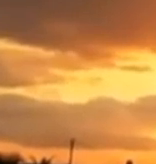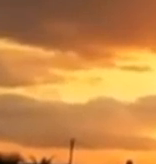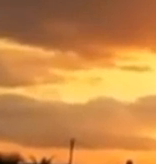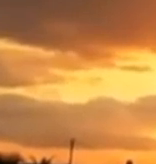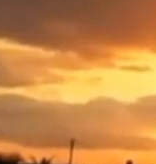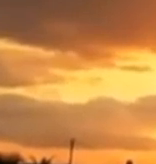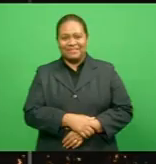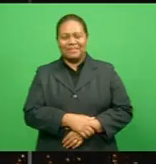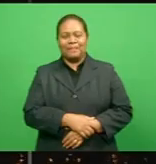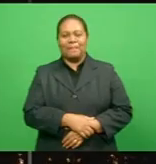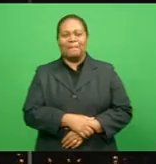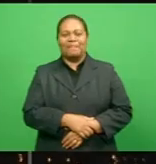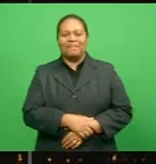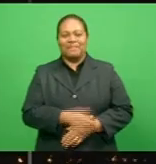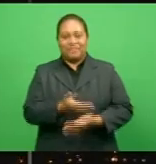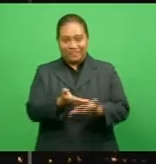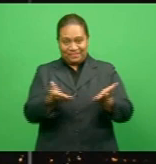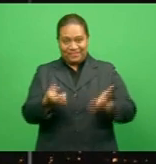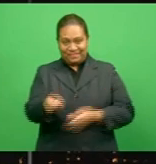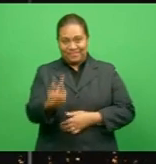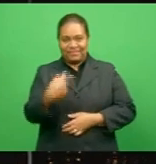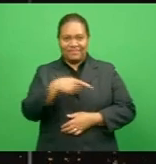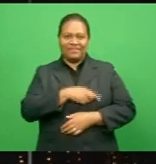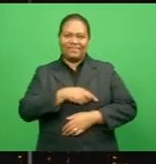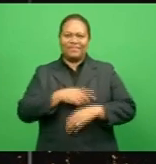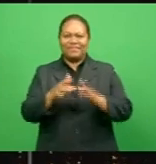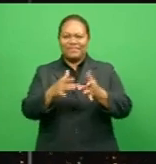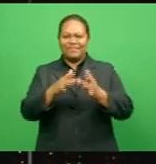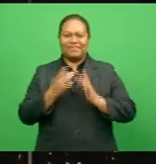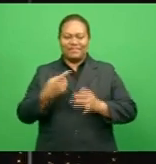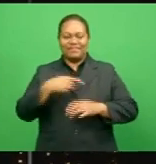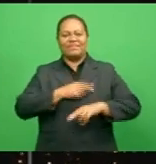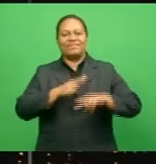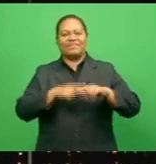on Saturday. You can send your pictures to email